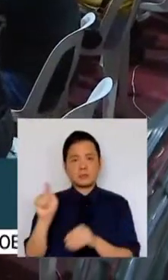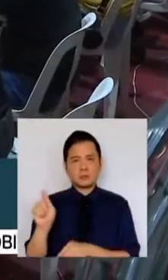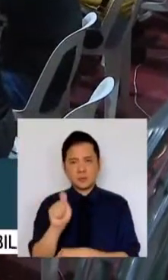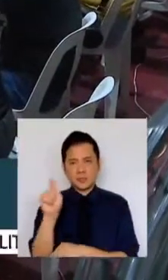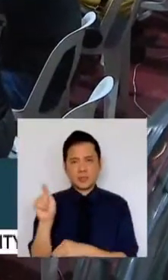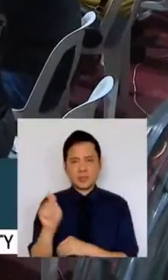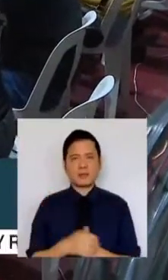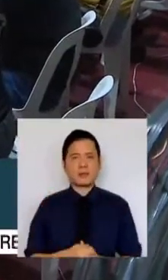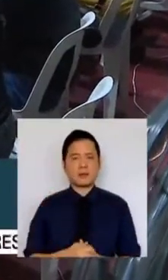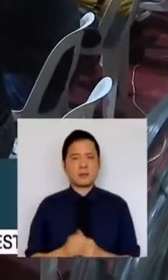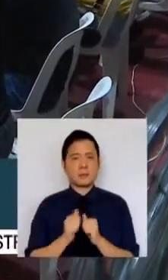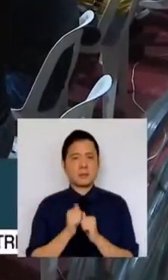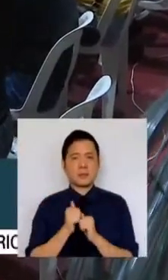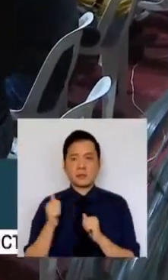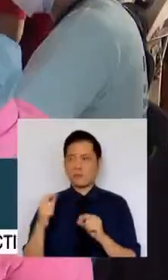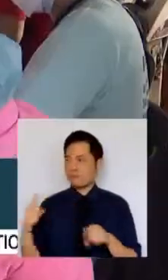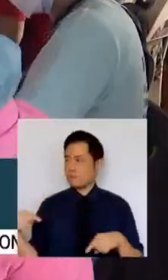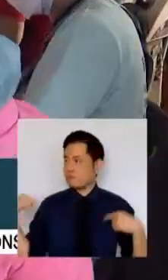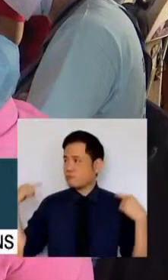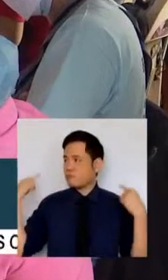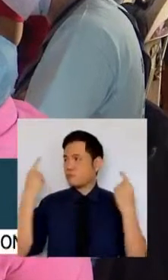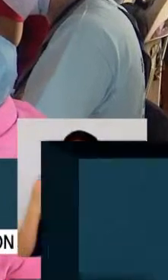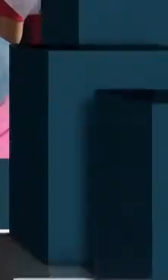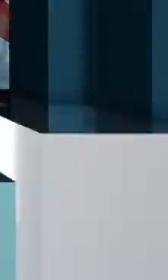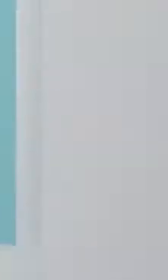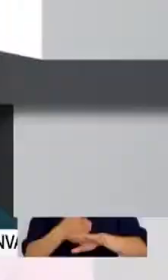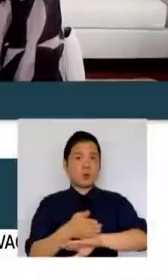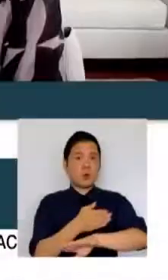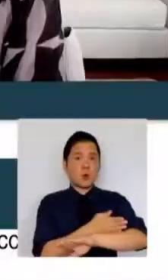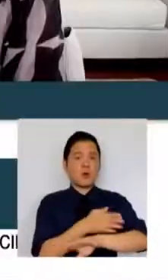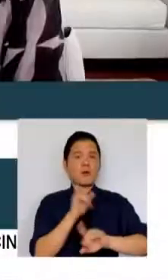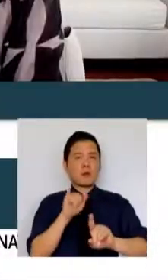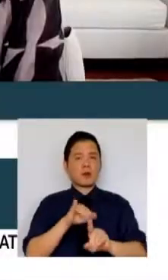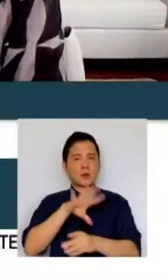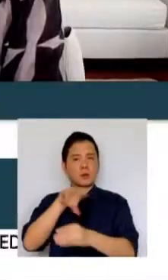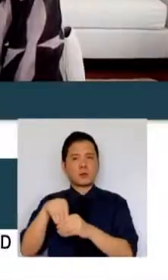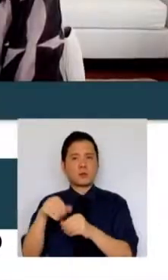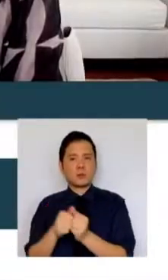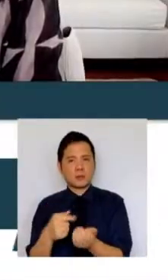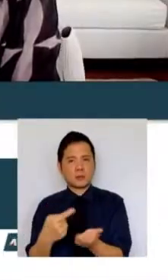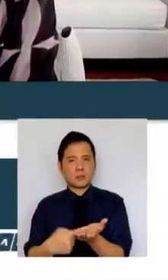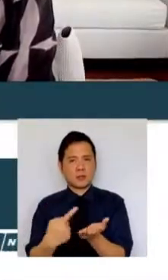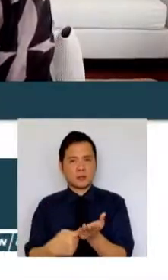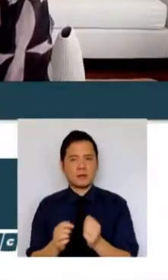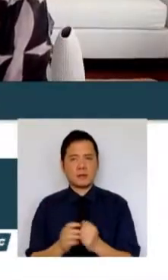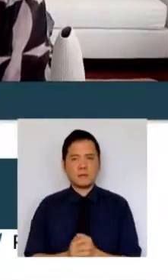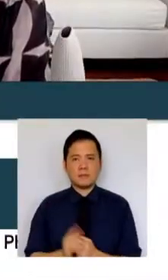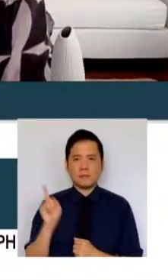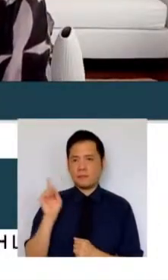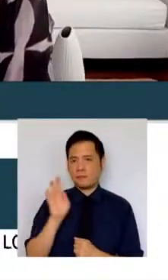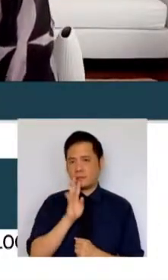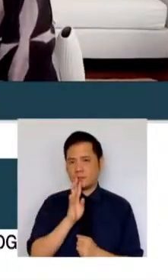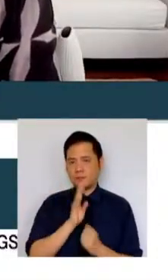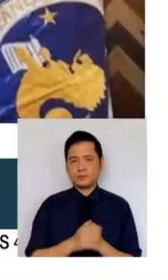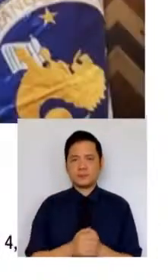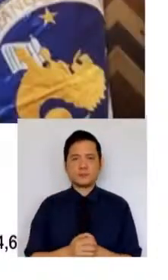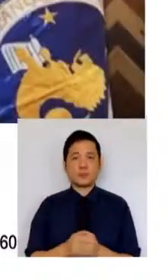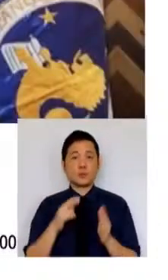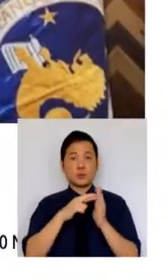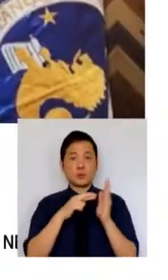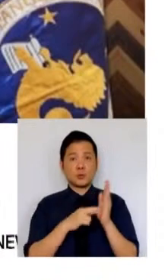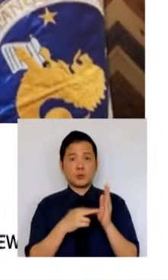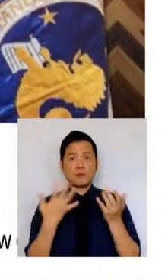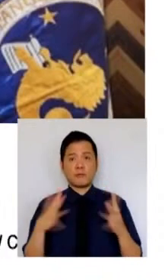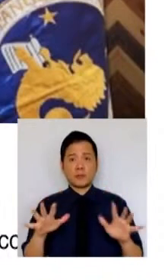in the country's vaccination drive. When these rules were crafted and announced, that was a